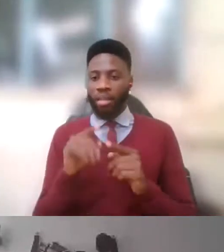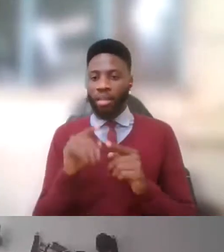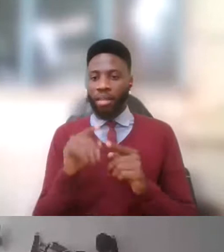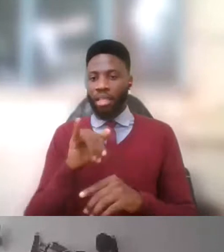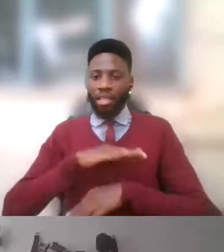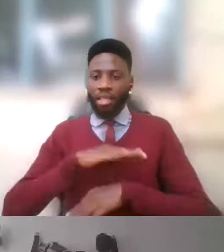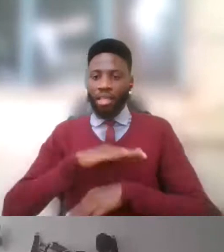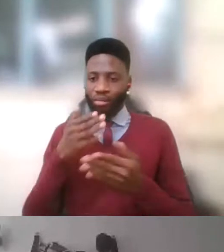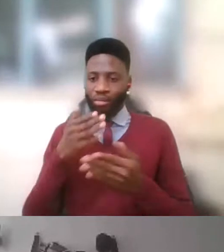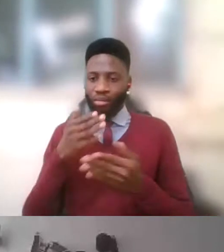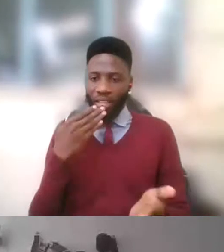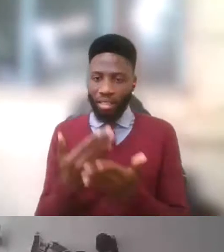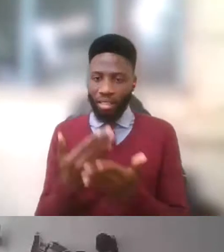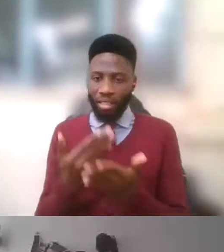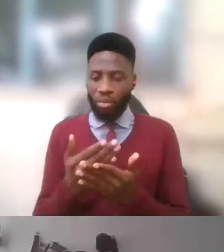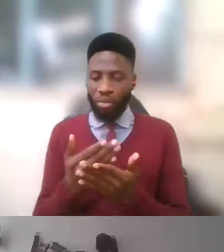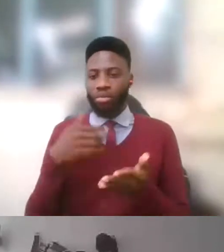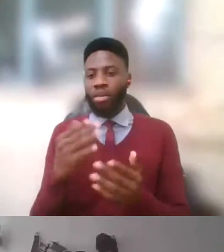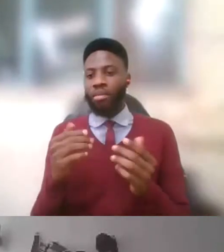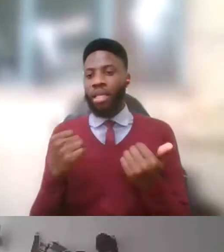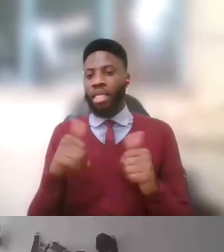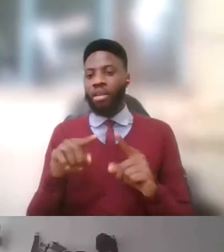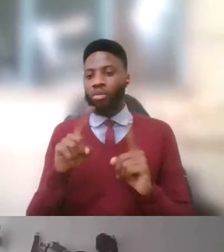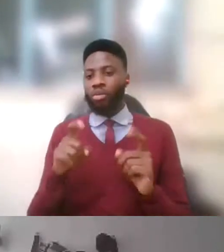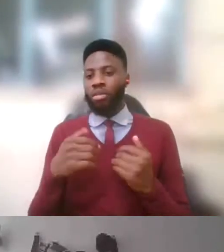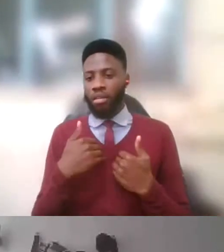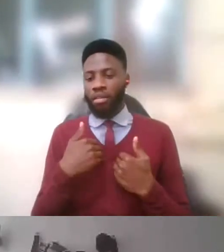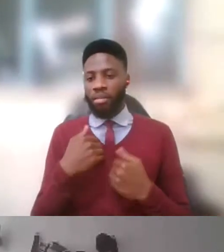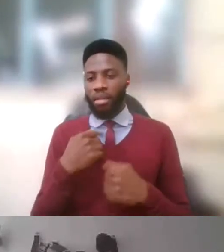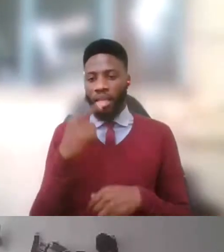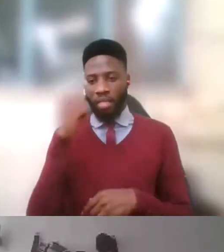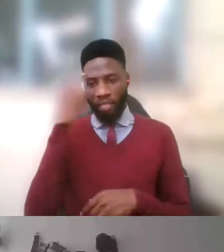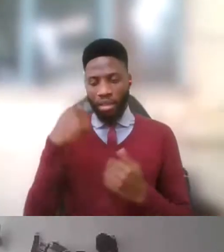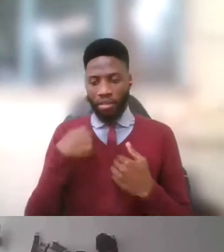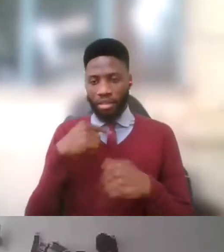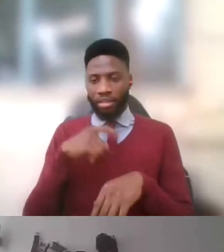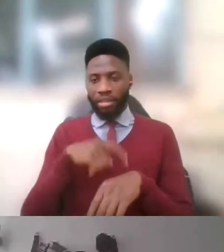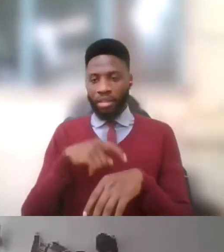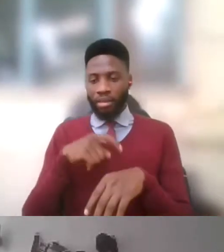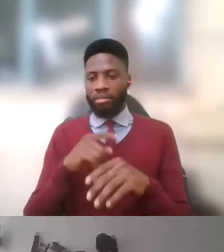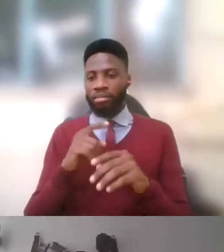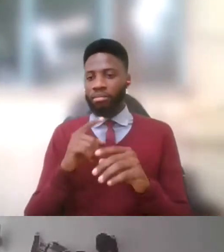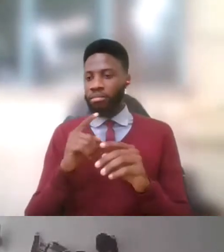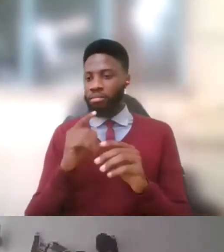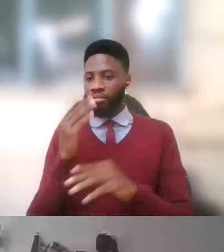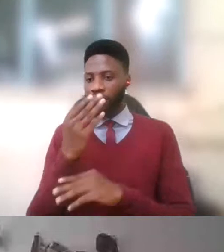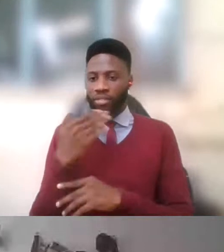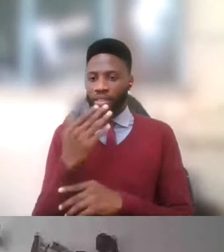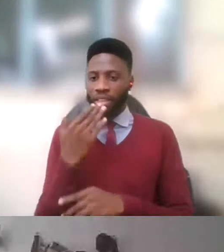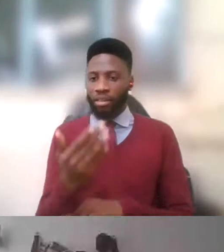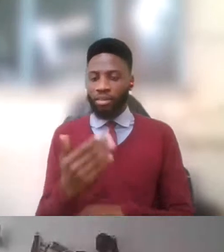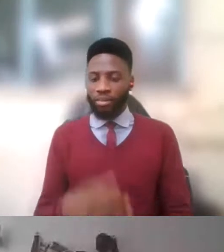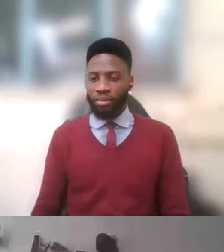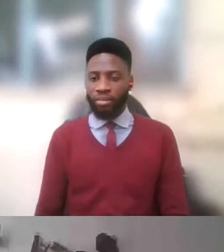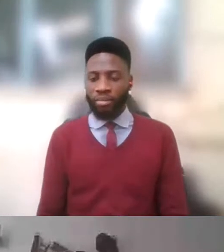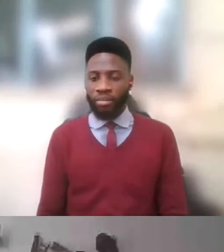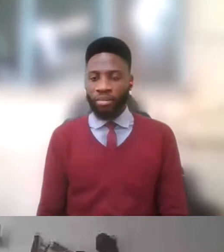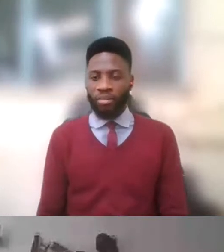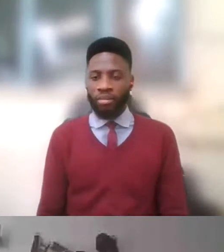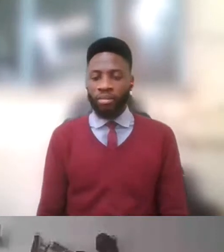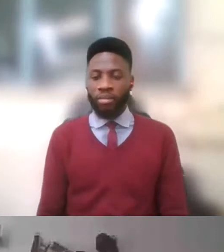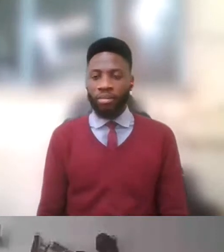my career. And so after that, I joined a company that works in career and entrepreneurship skills building. I was there for about